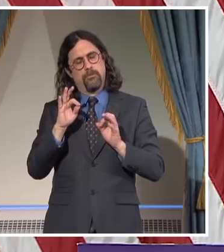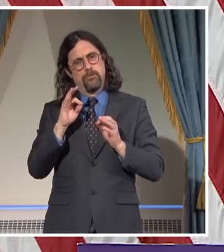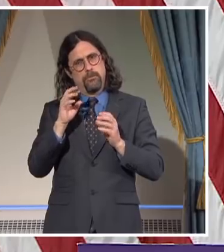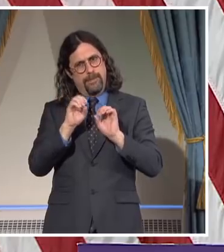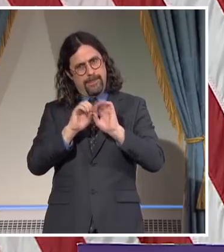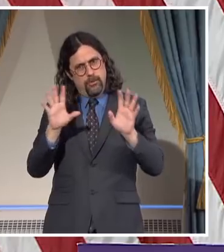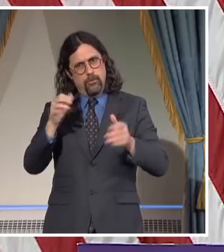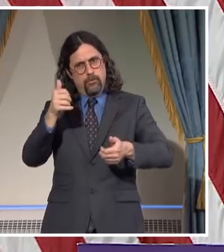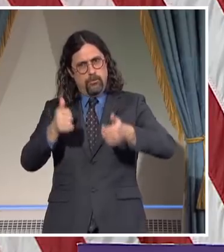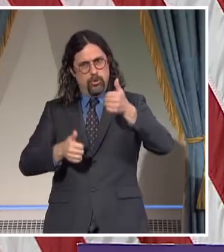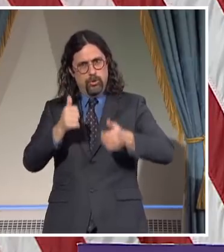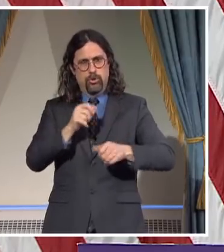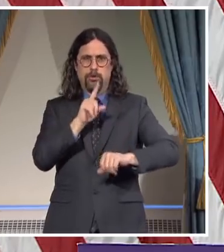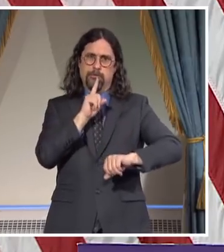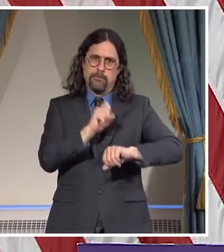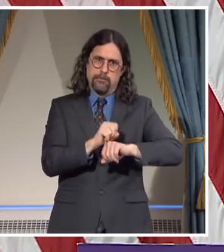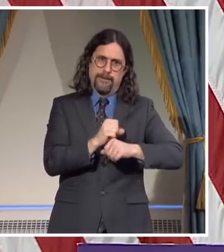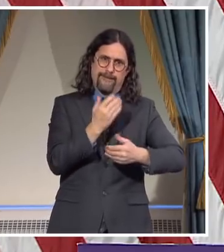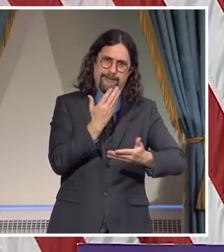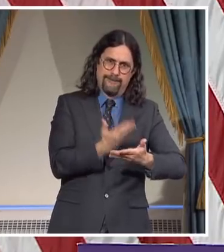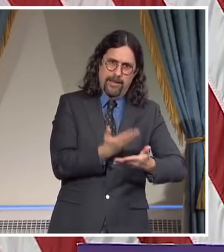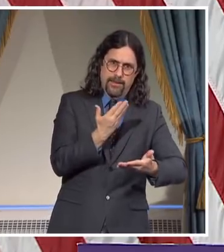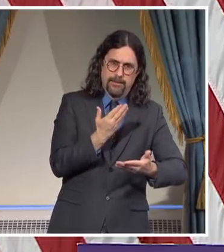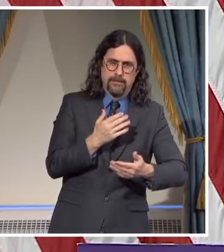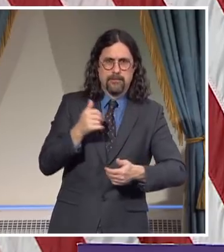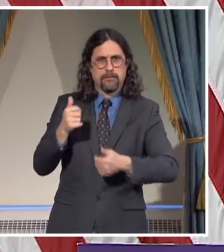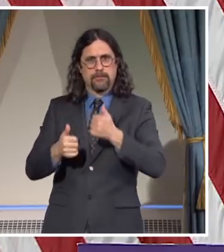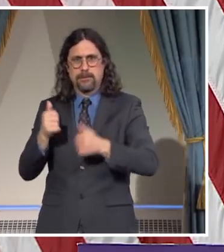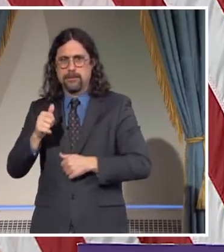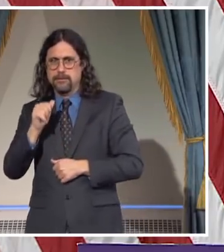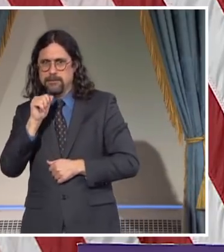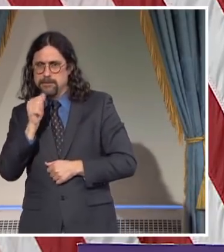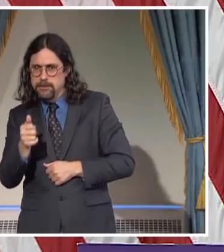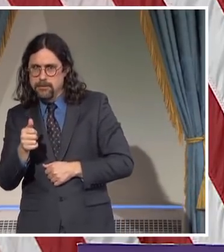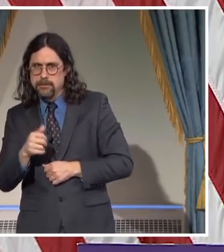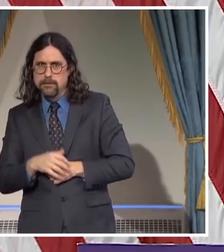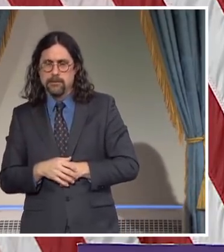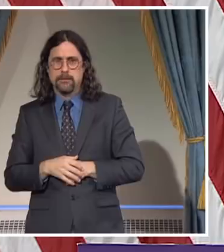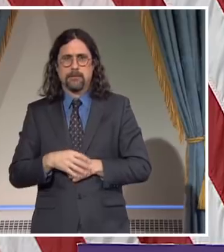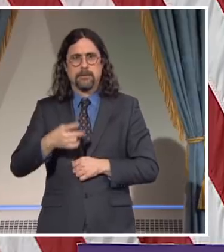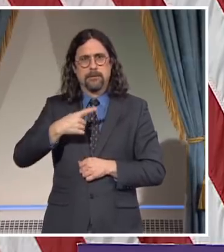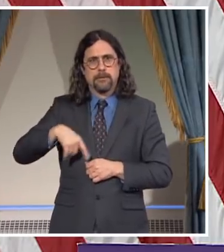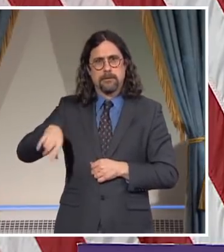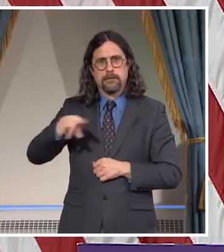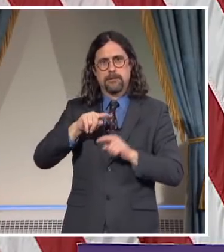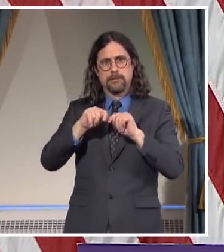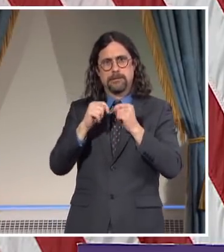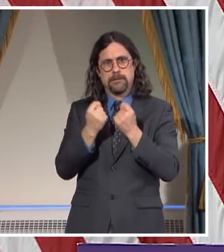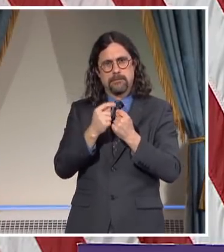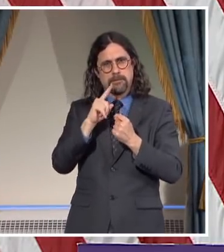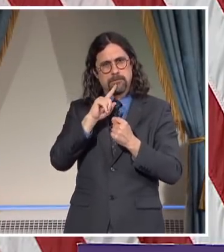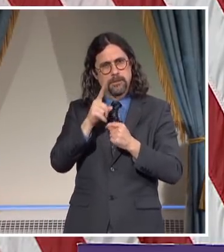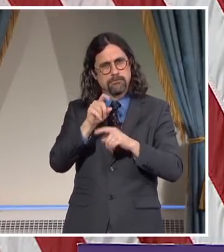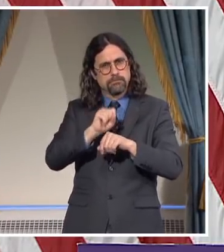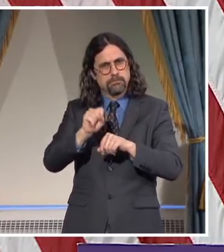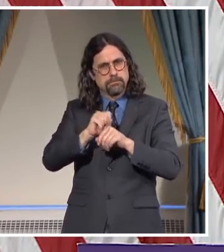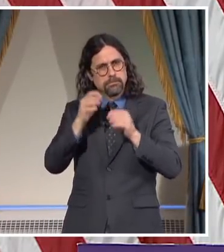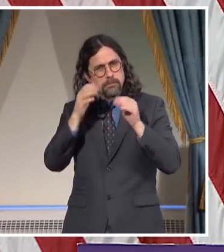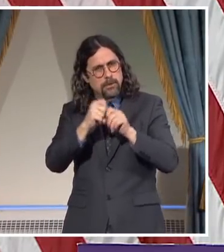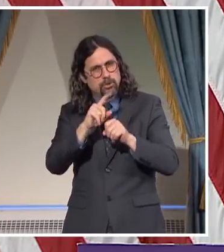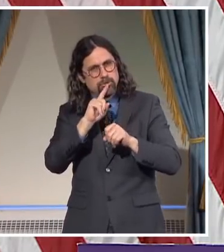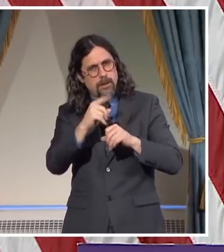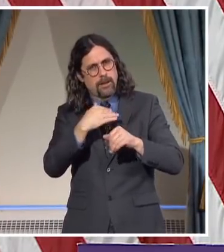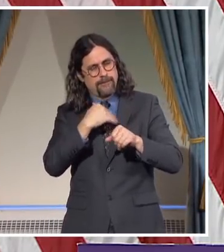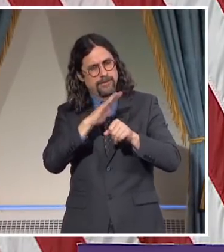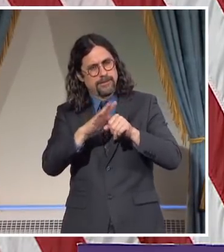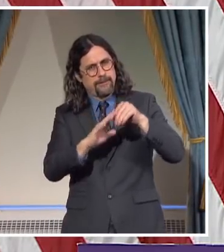foreseeable future. We've been working with FEMA to ensure we have additional capacity, and we can handle what we have. As